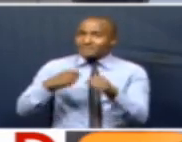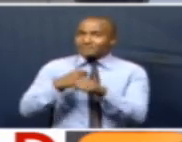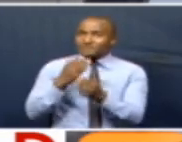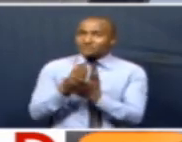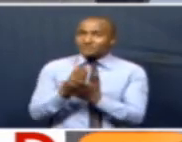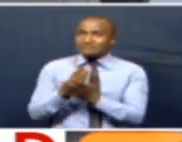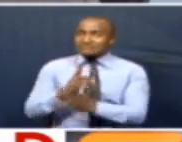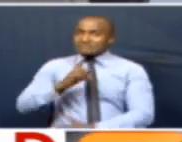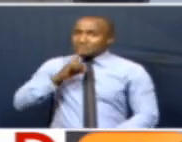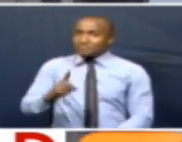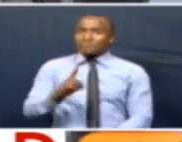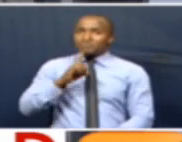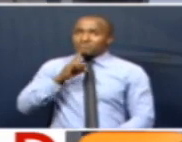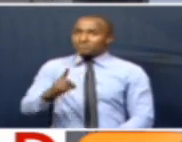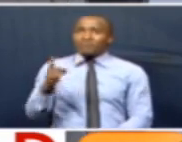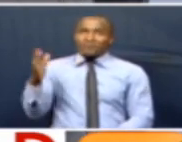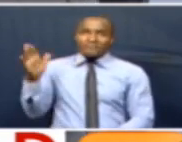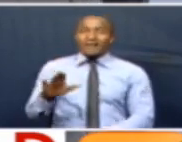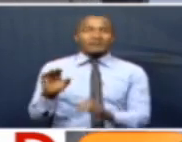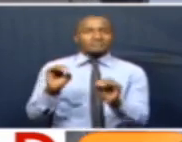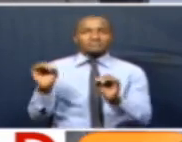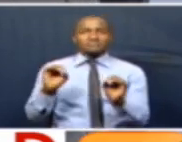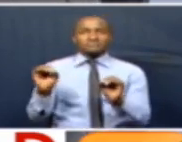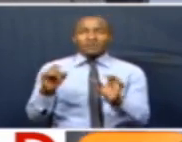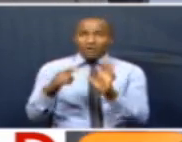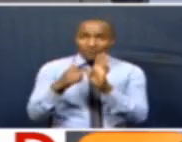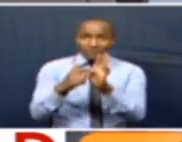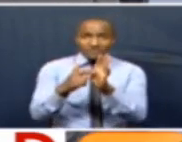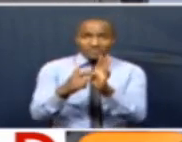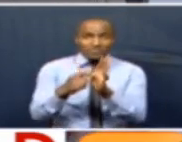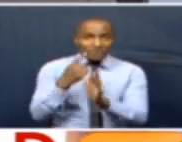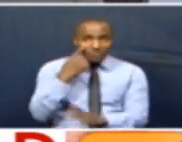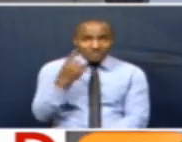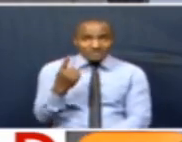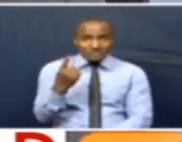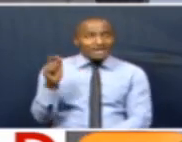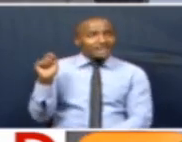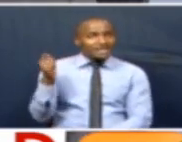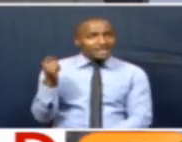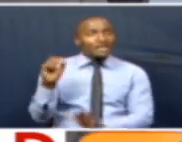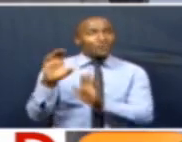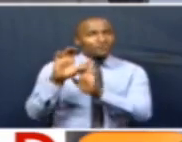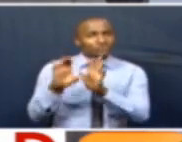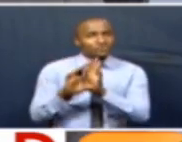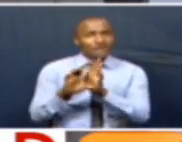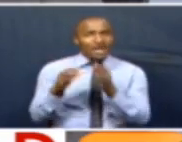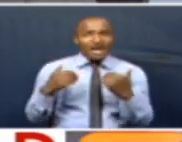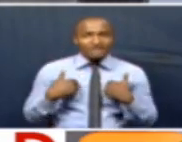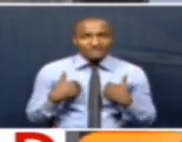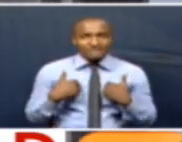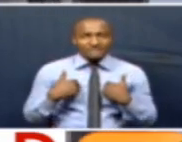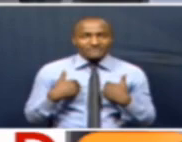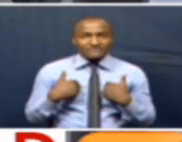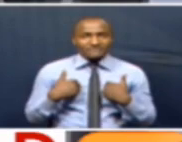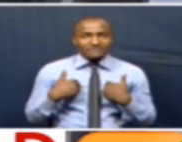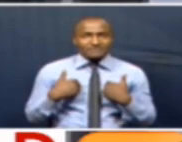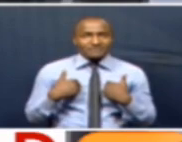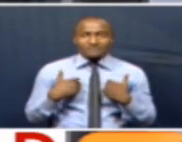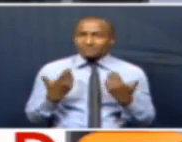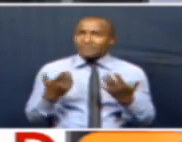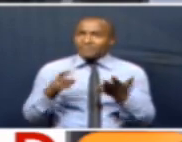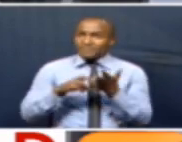in. For example, we have seen that Kenya is a constitutional country. Kenya therefore follows the